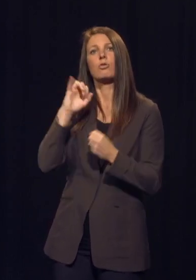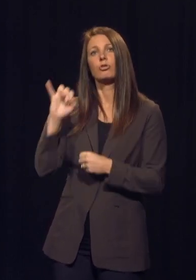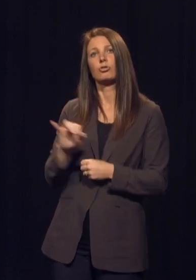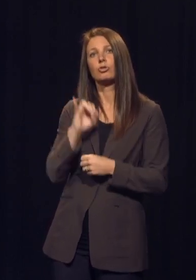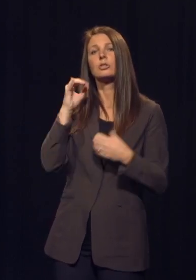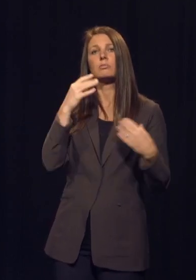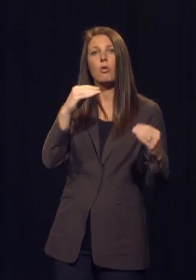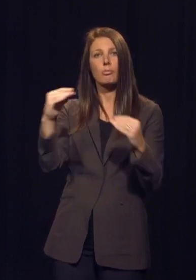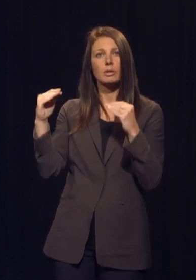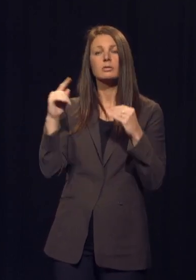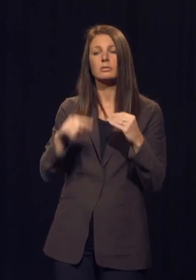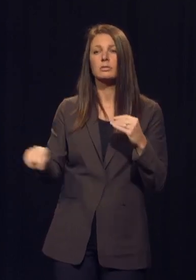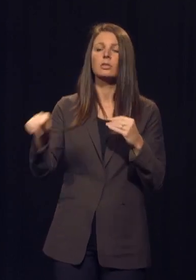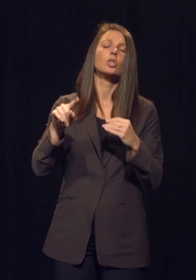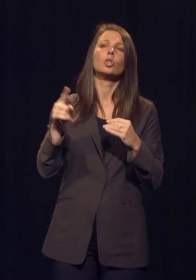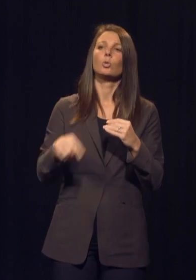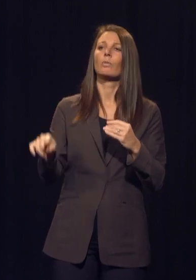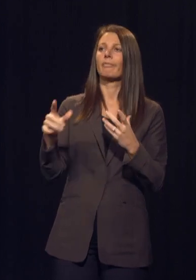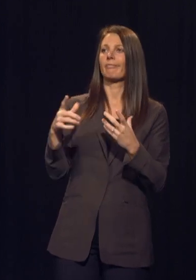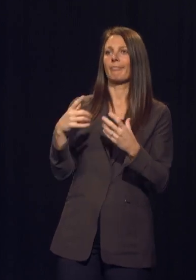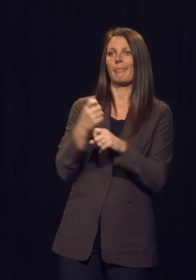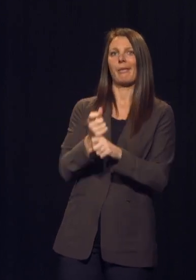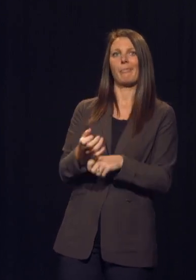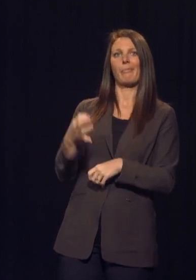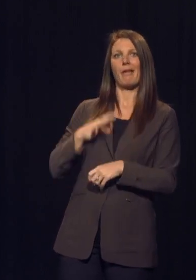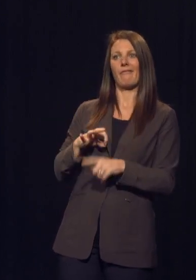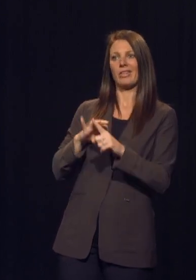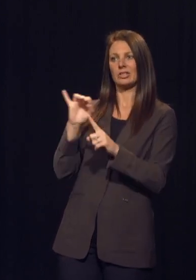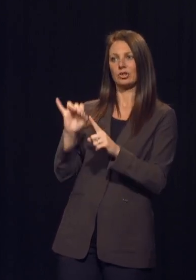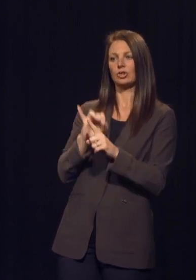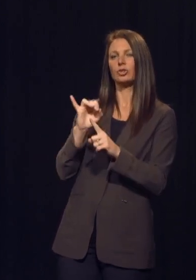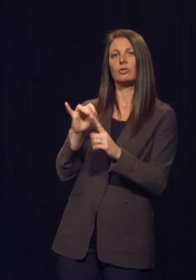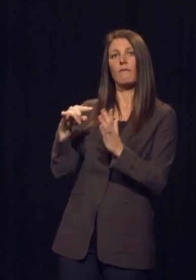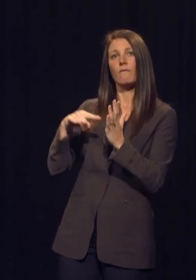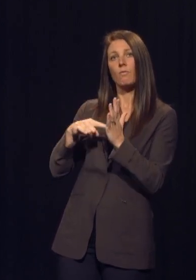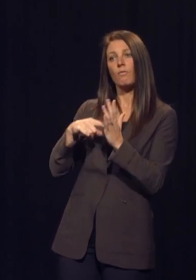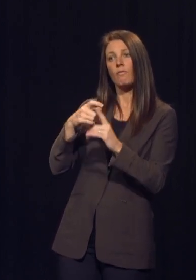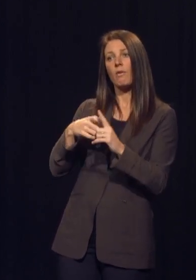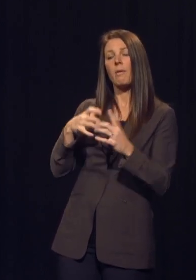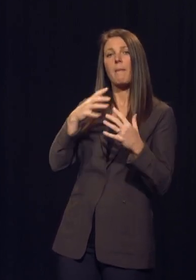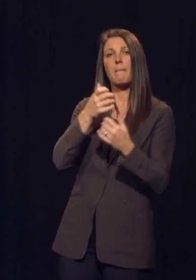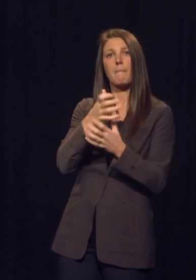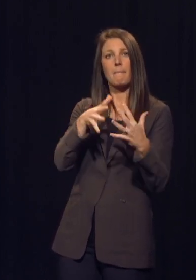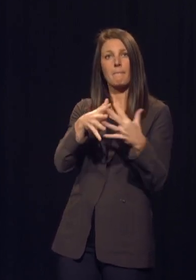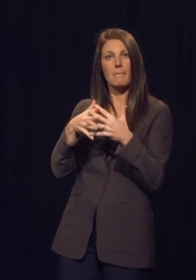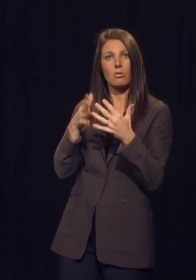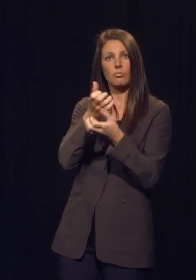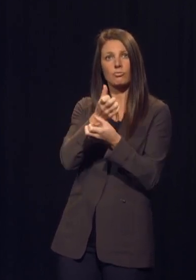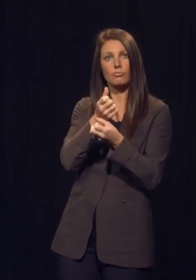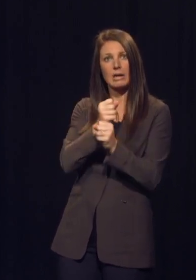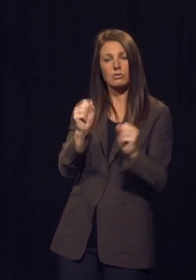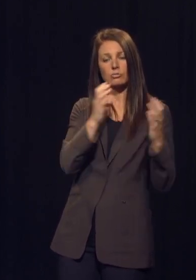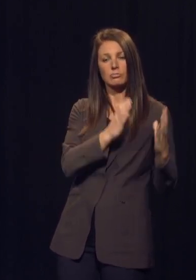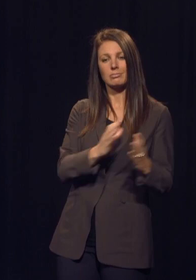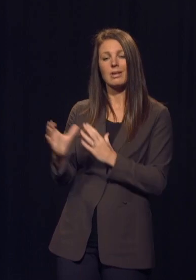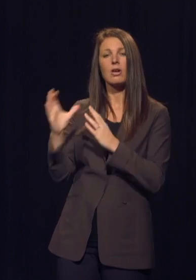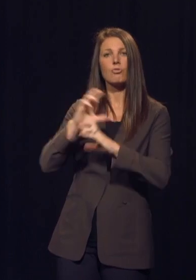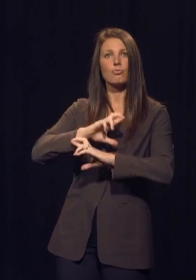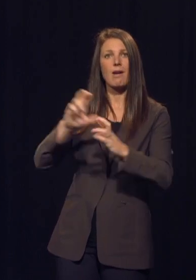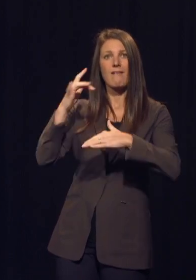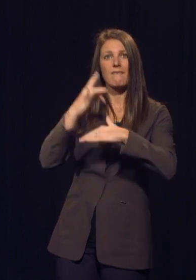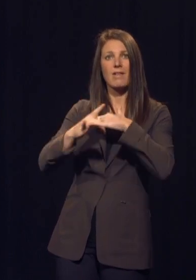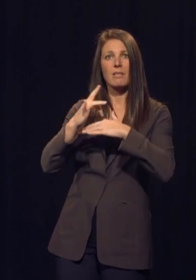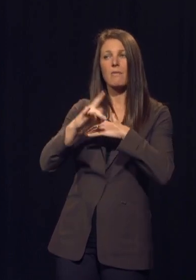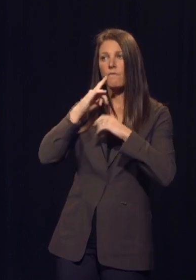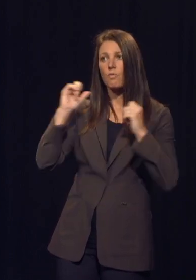marketplace. You have not only made the benefits afforded by the American Rescue Plan accessible, but have made them readily available